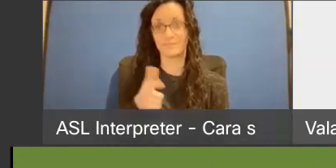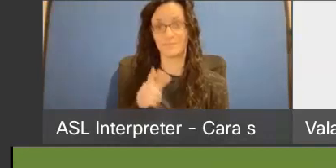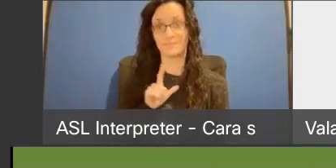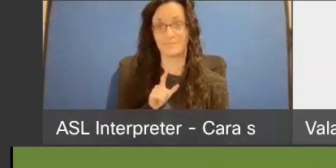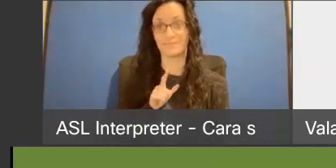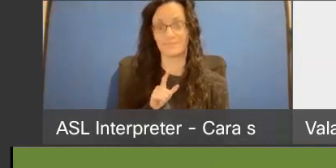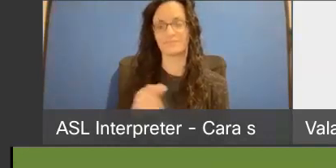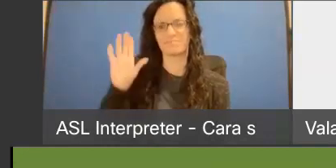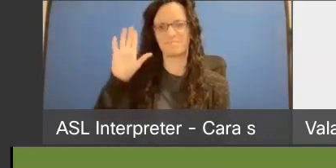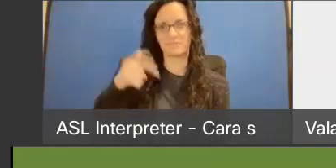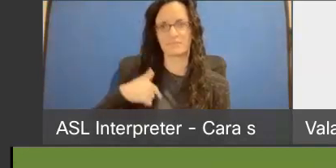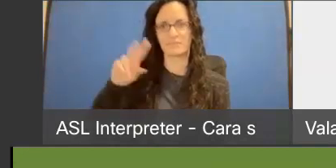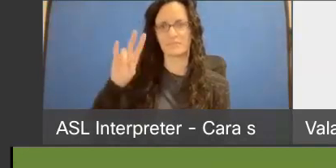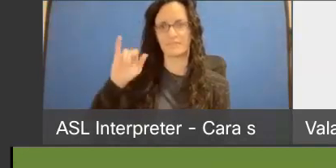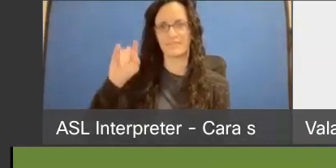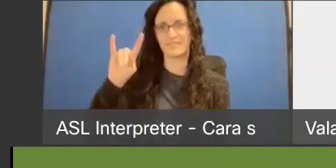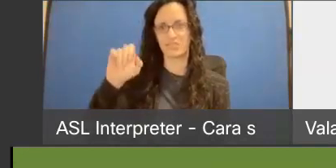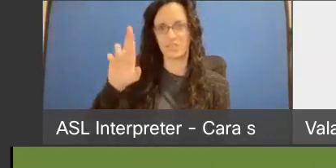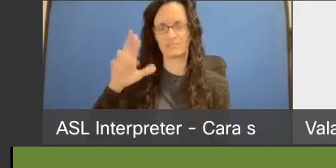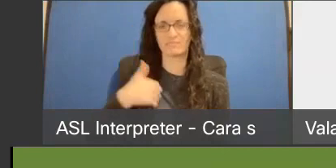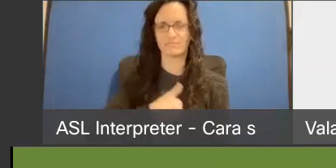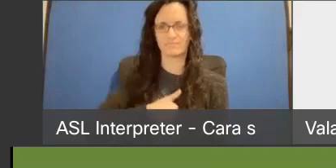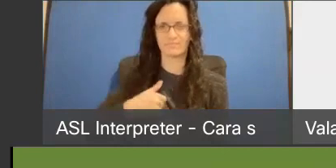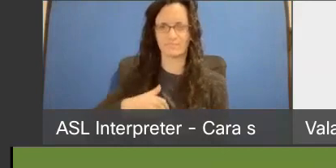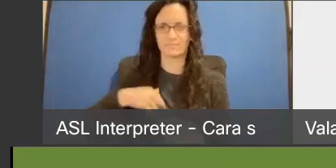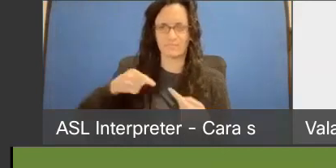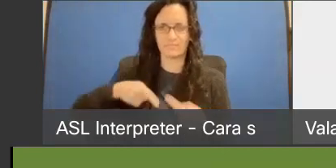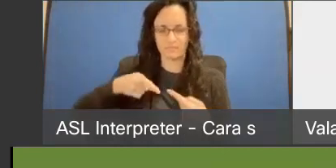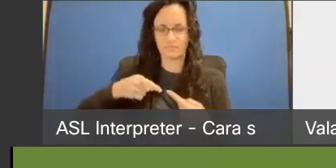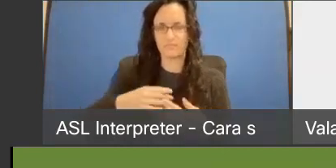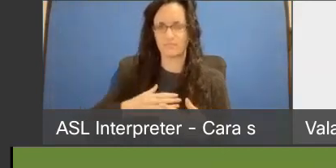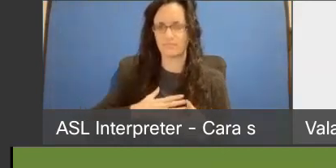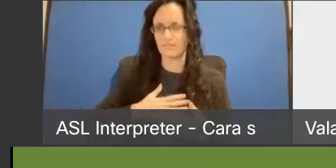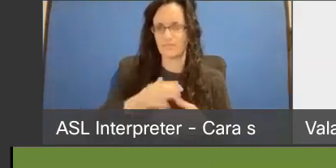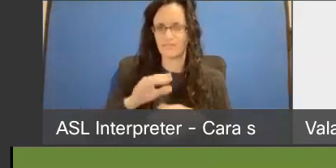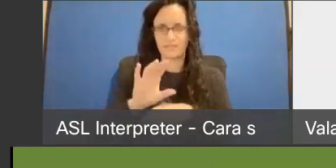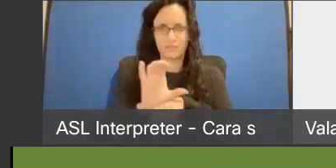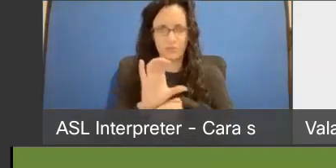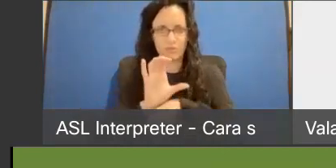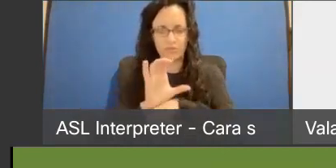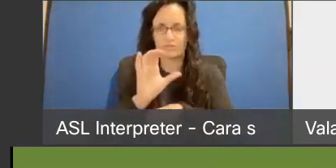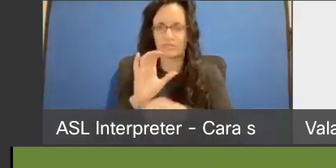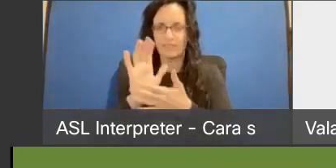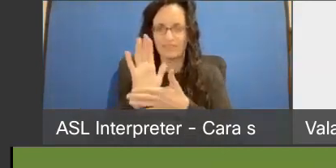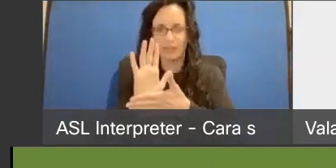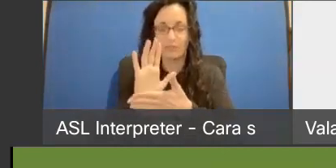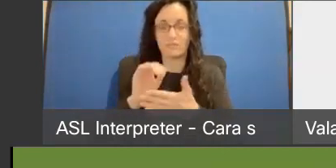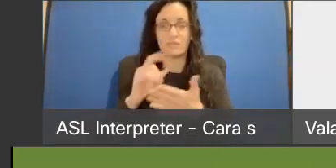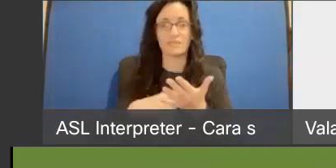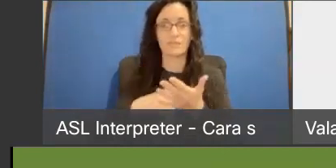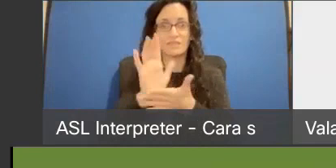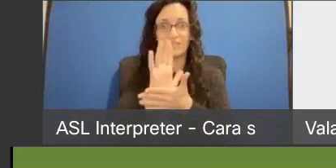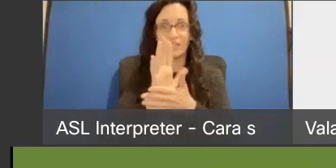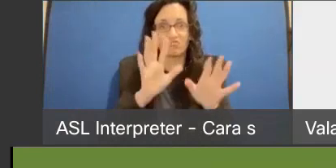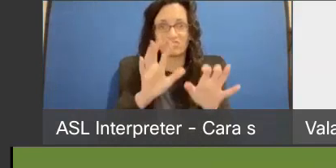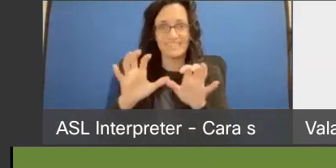Victor here. Sorry, I'm just having some difficulties with my video, and it's messing with, it can mess around my audio, so I'm just playing it safe.